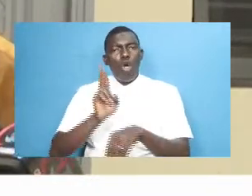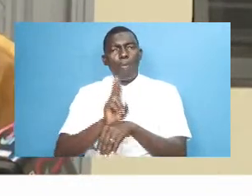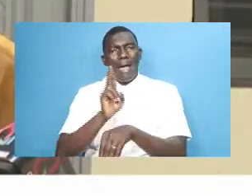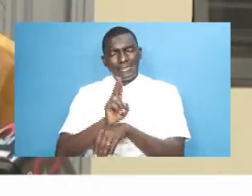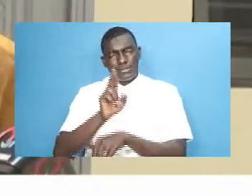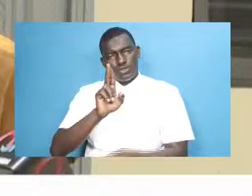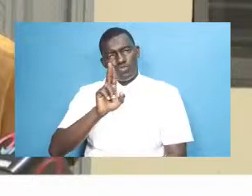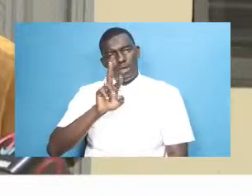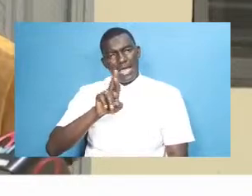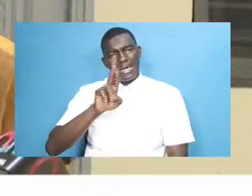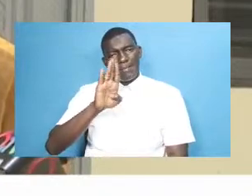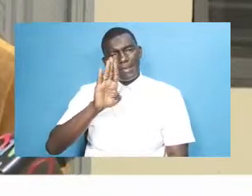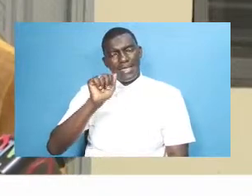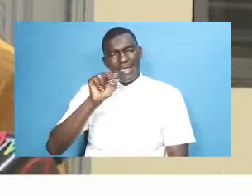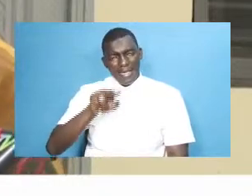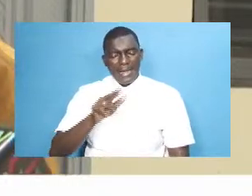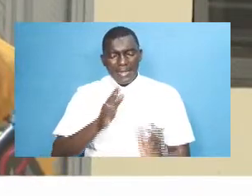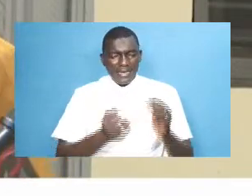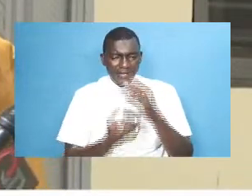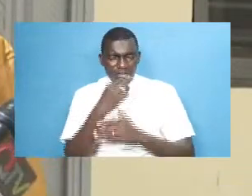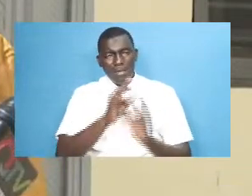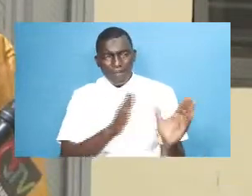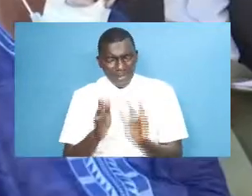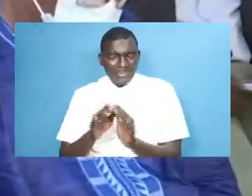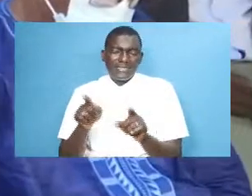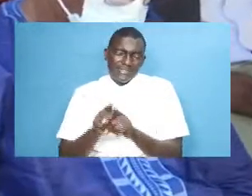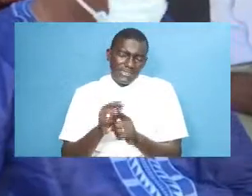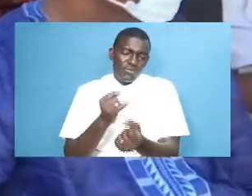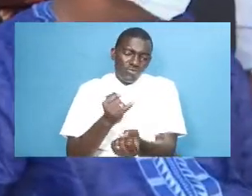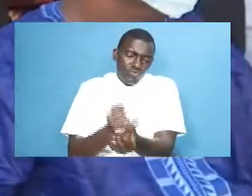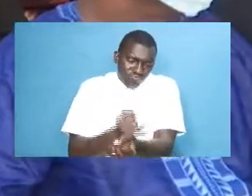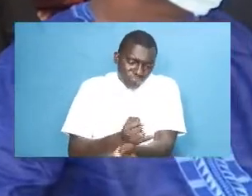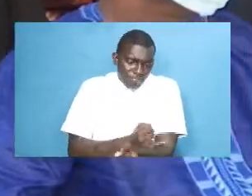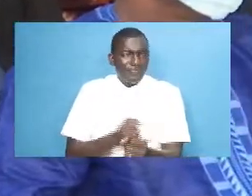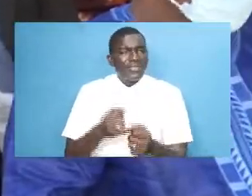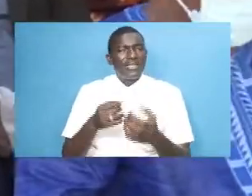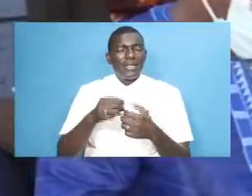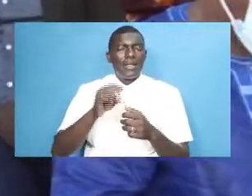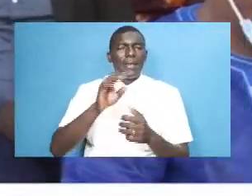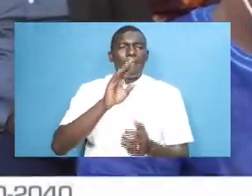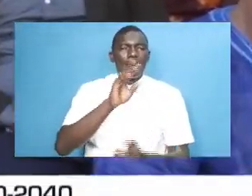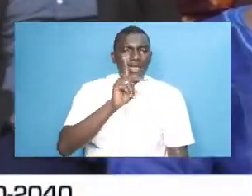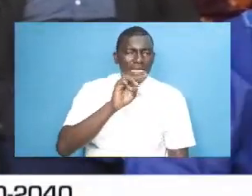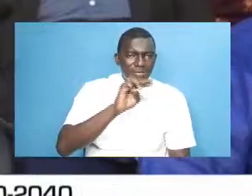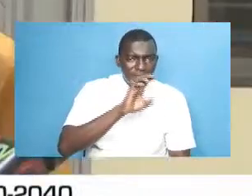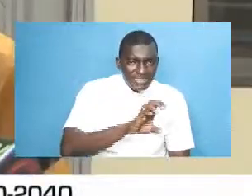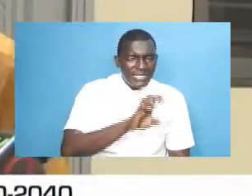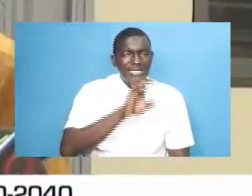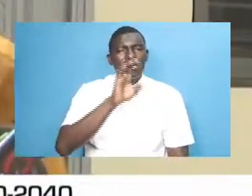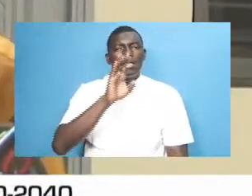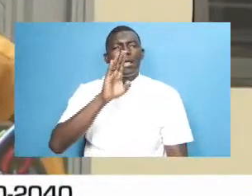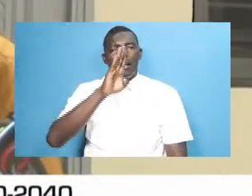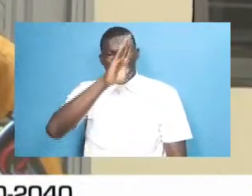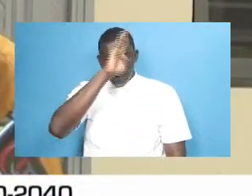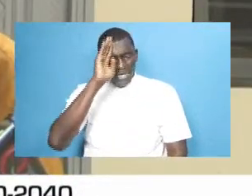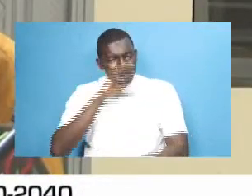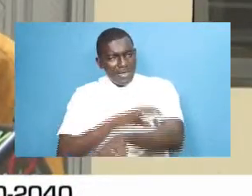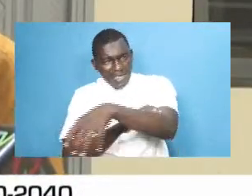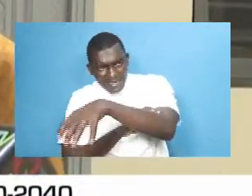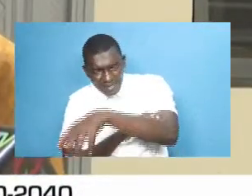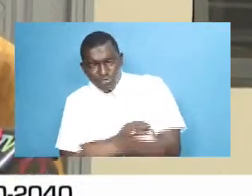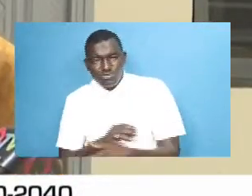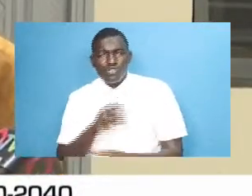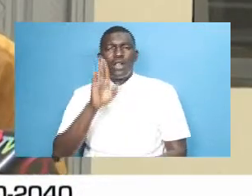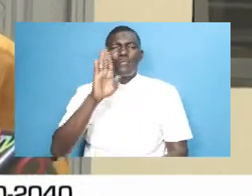and wish to outline our willingness to enhance intermunicipal cooperation, coordination resources, and the capacity